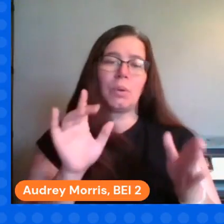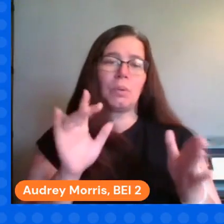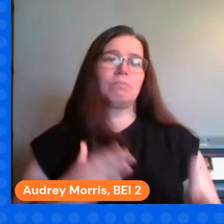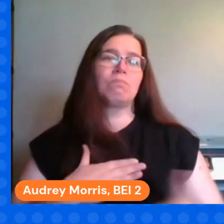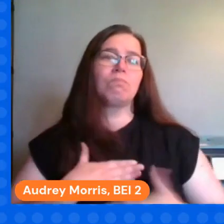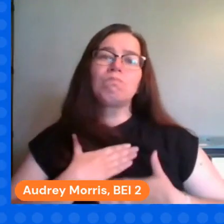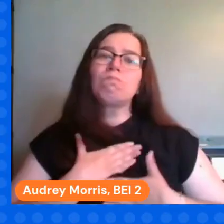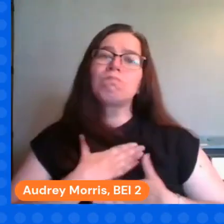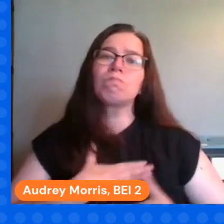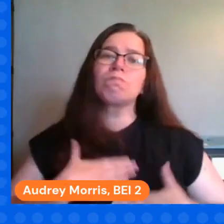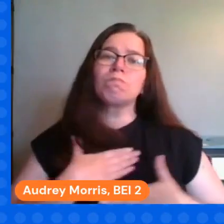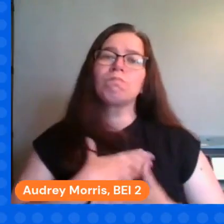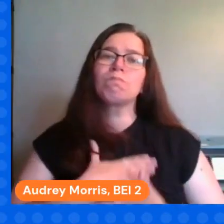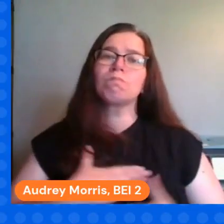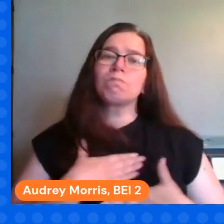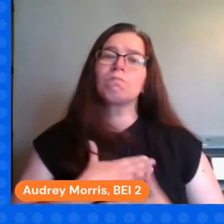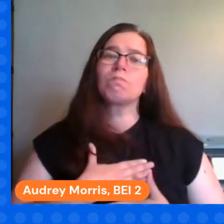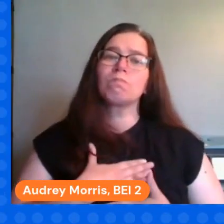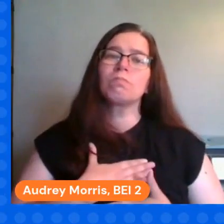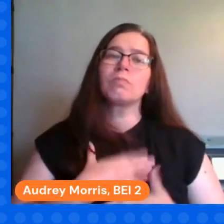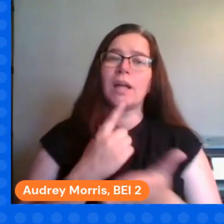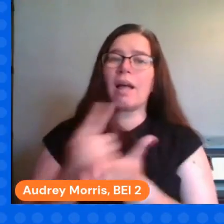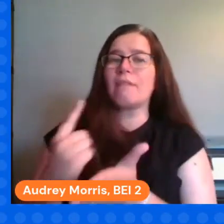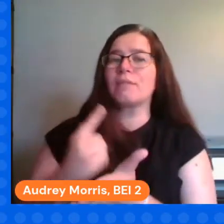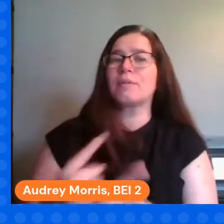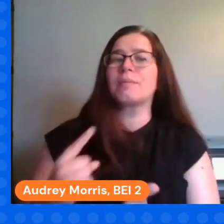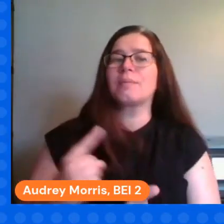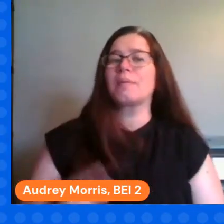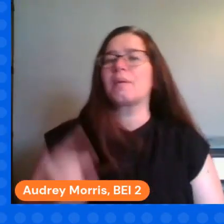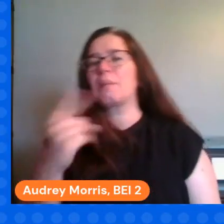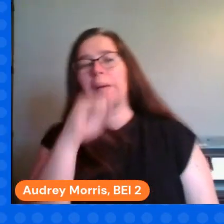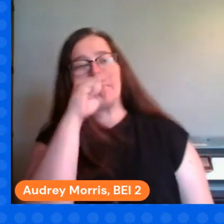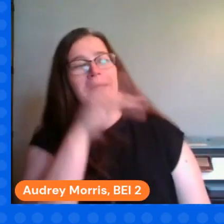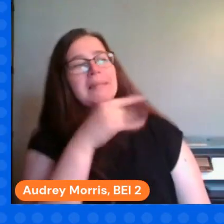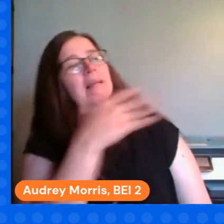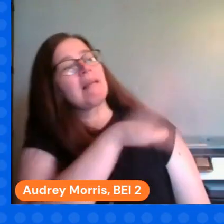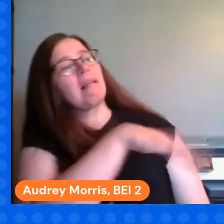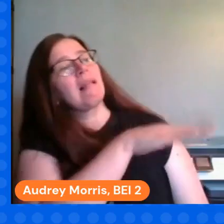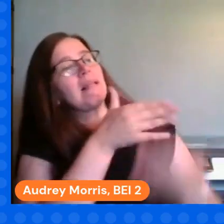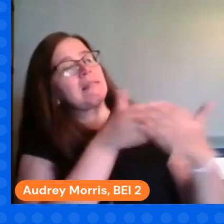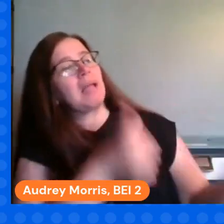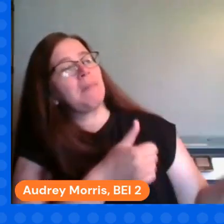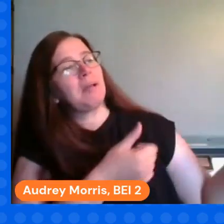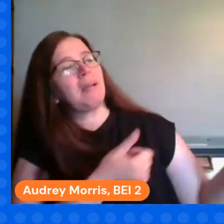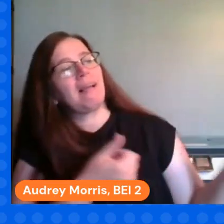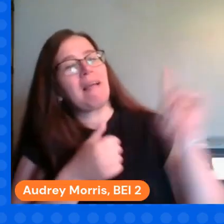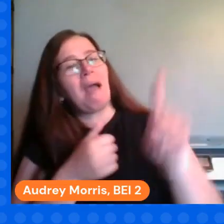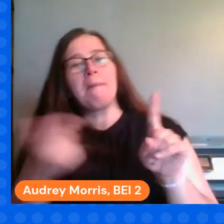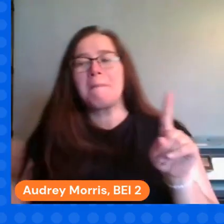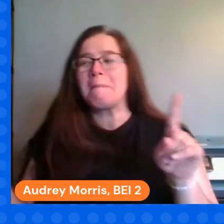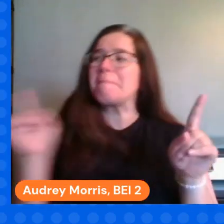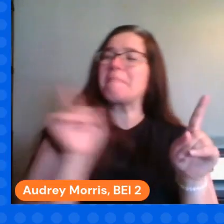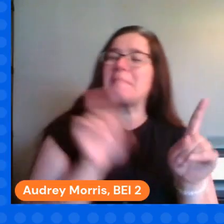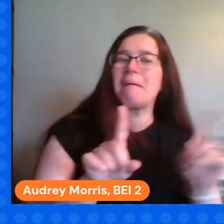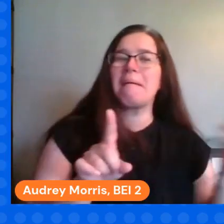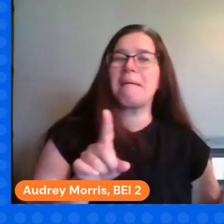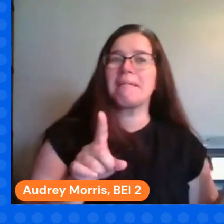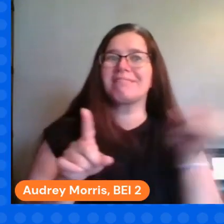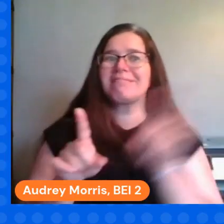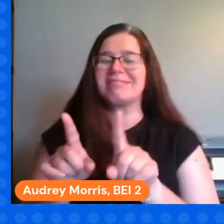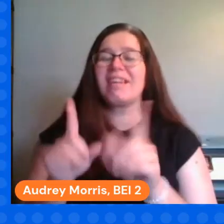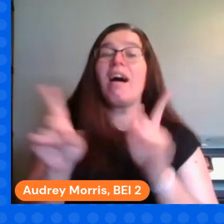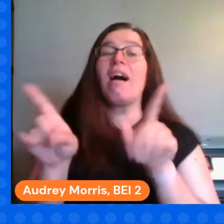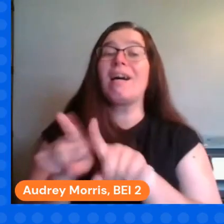week after week, one kid tells their neighbors and then they come the next week. And also seeing